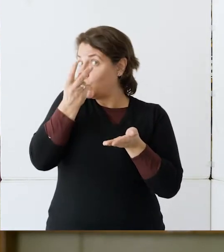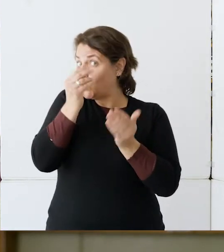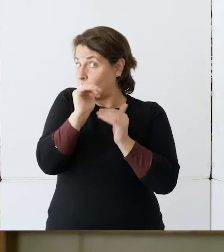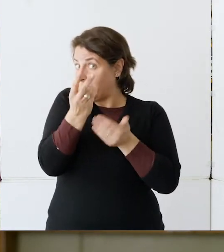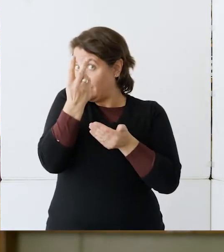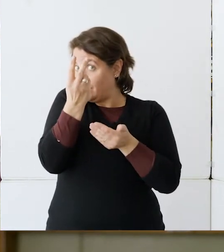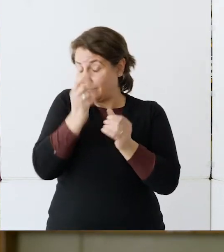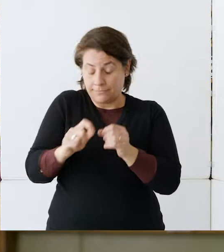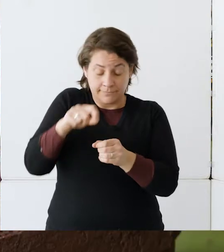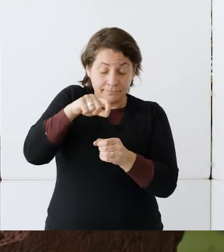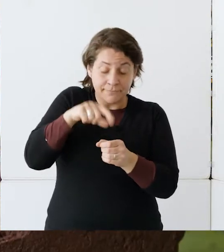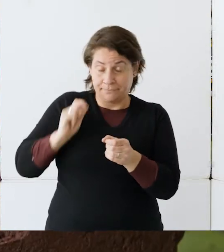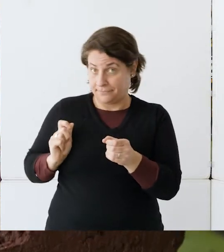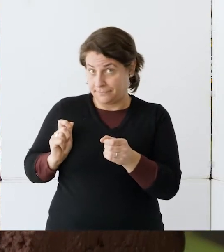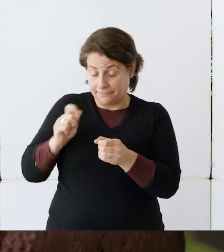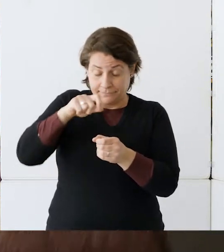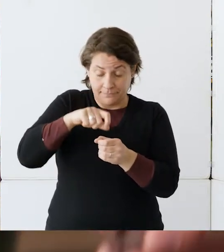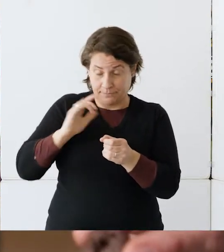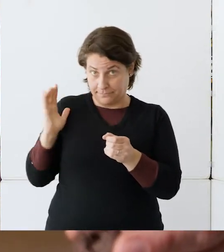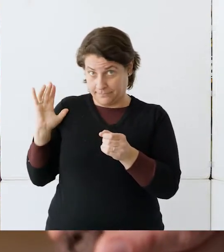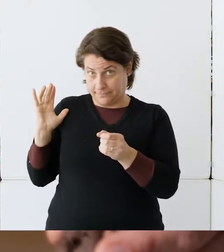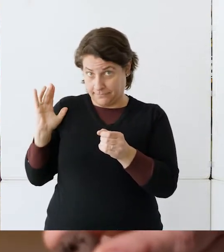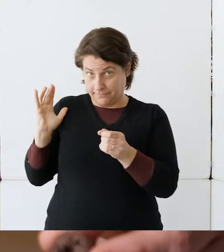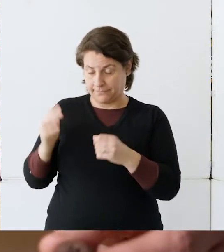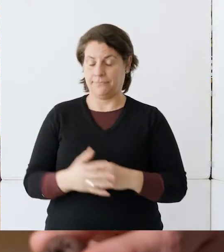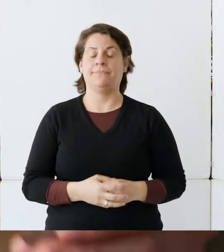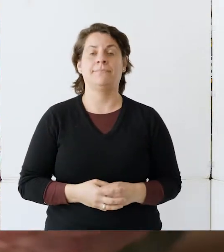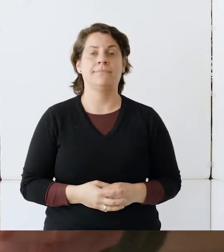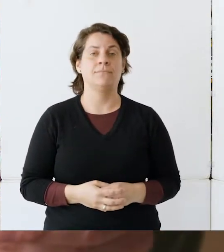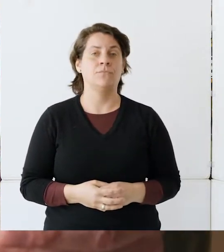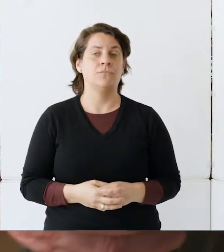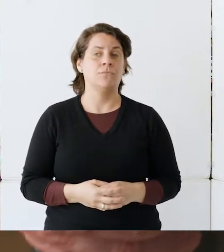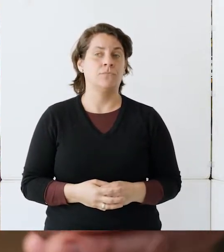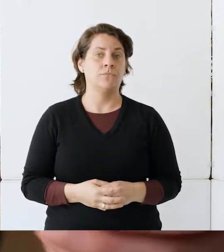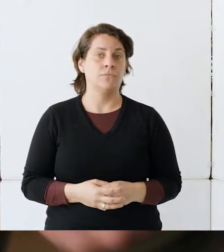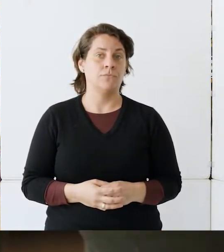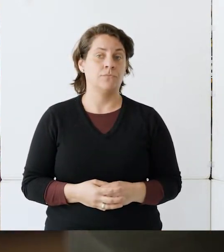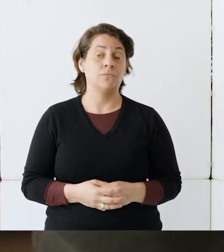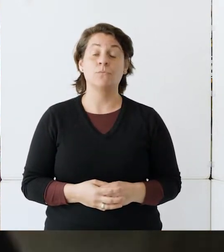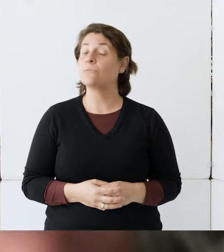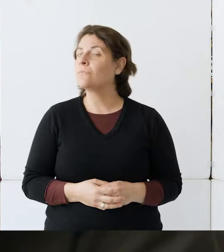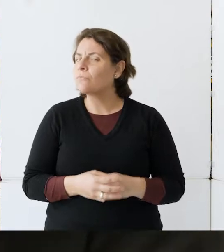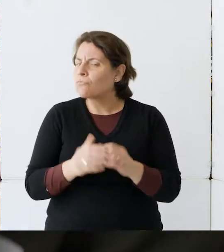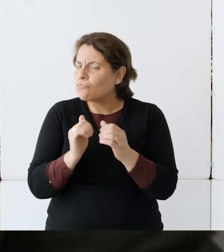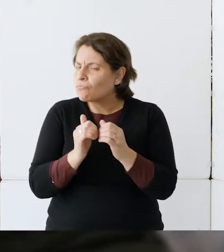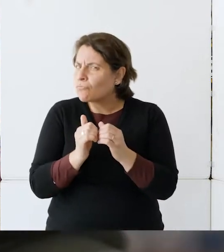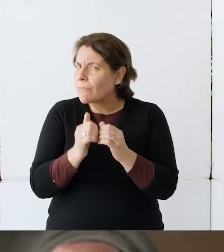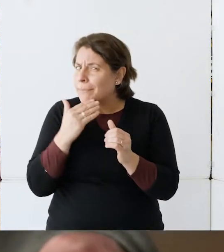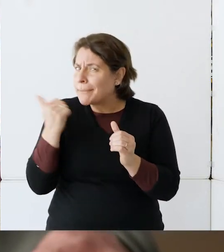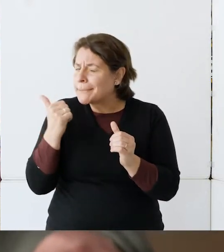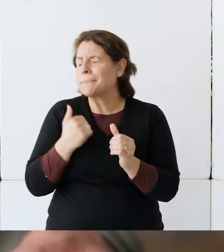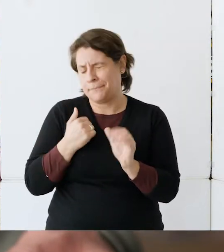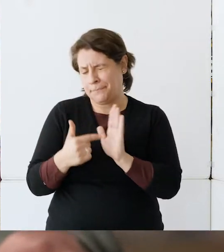tiny little hole. So what I tend to do is just go down with the base of my finger.